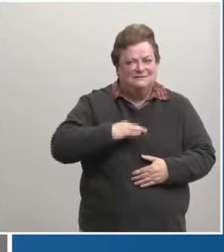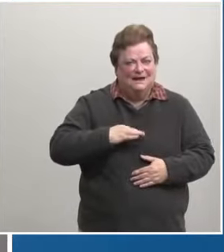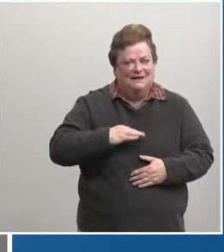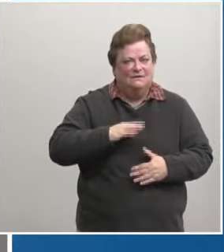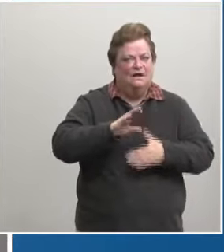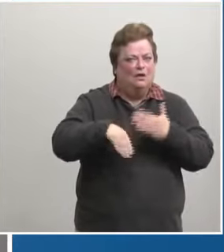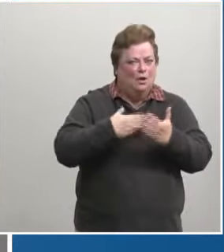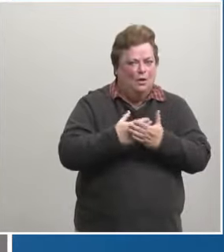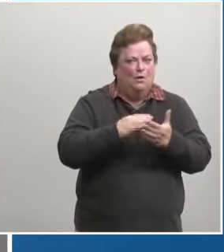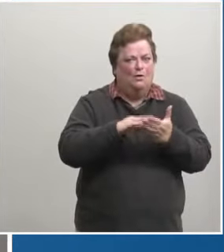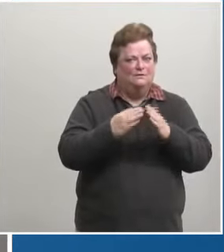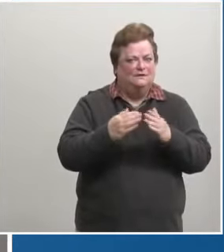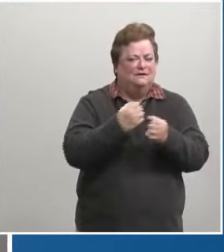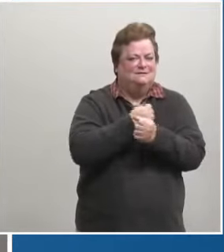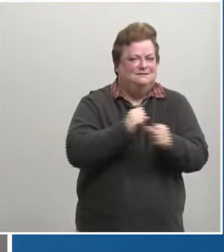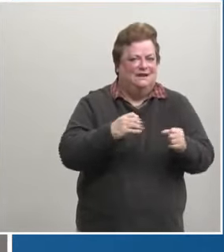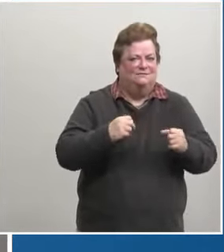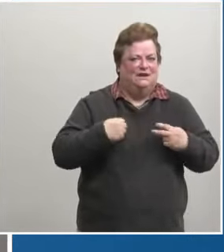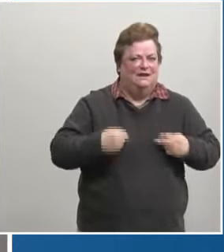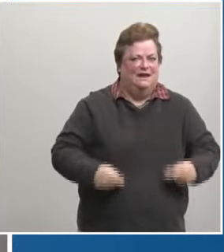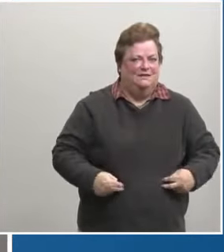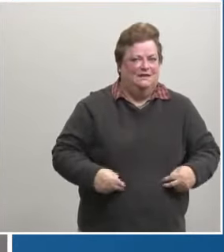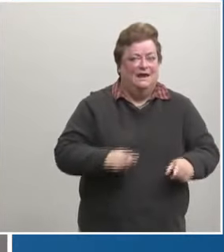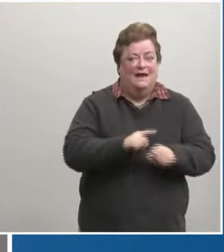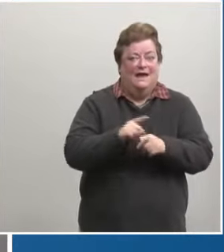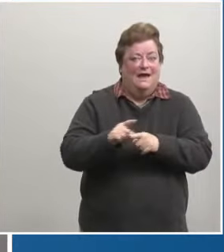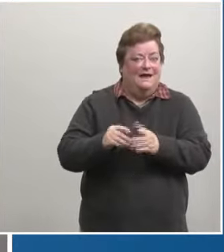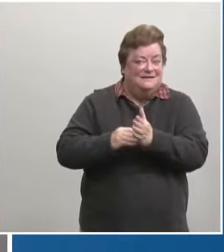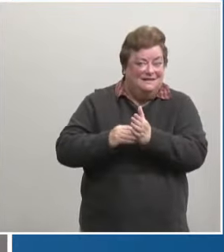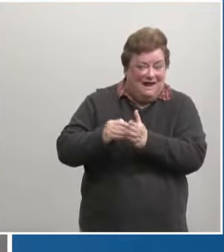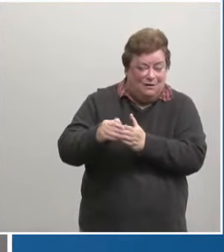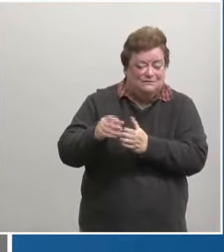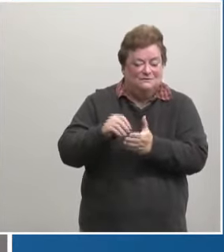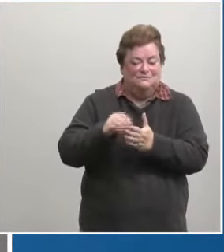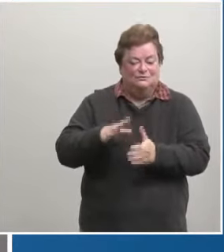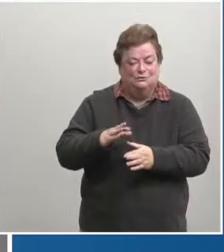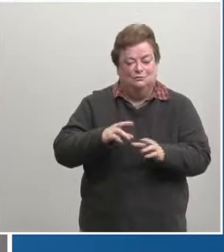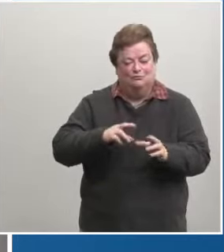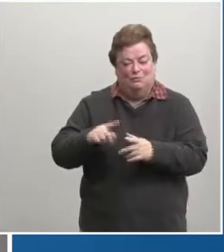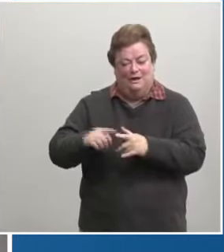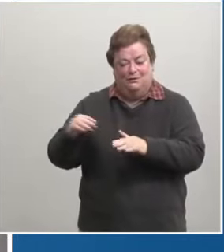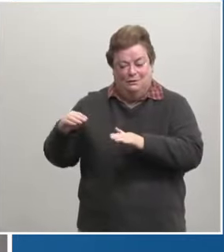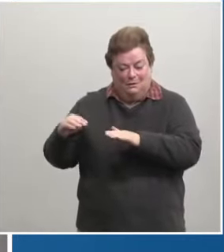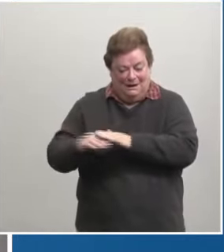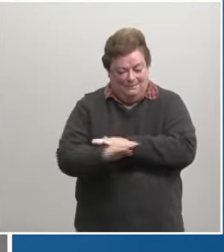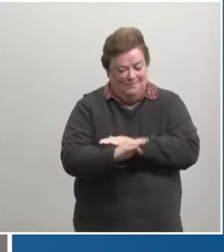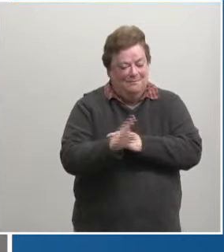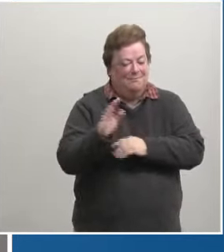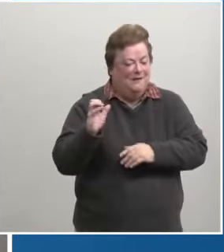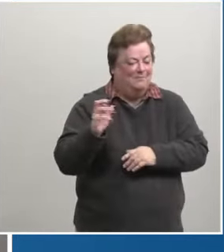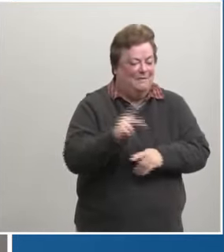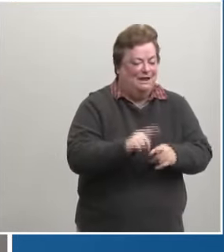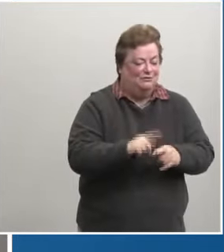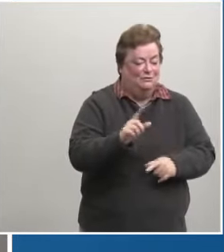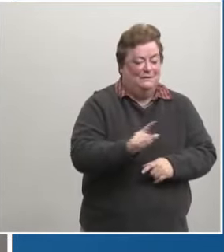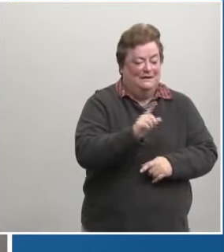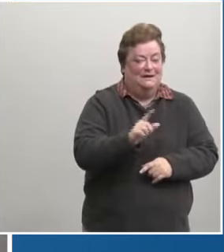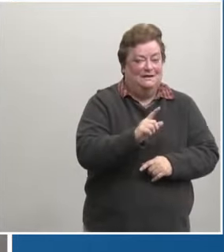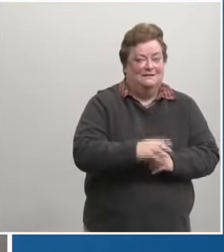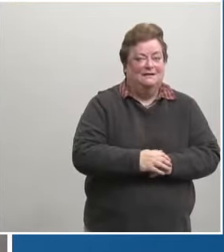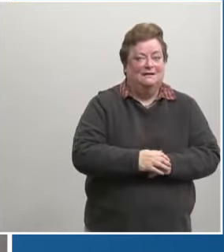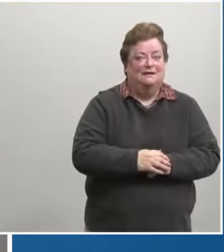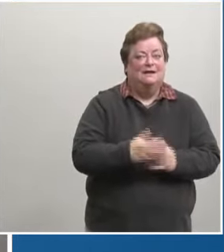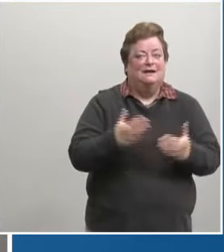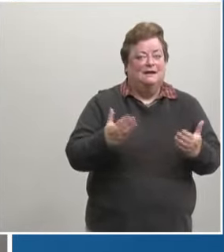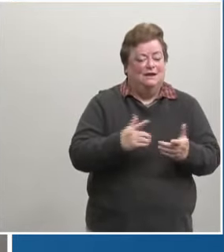entire city safe and healthy as thousands of students re-enter our community from across the state and country. And here to share more about